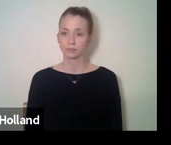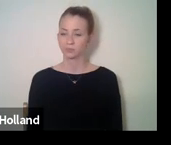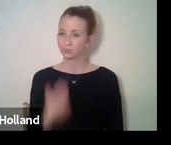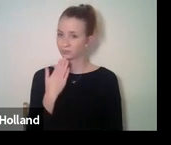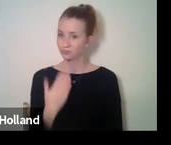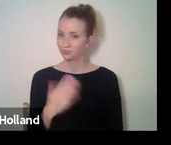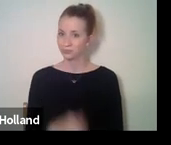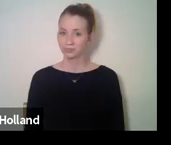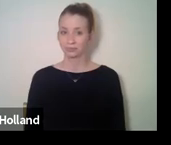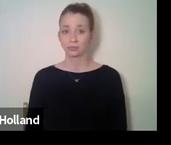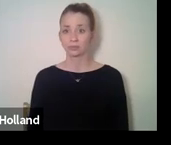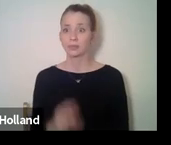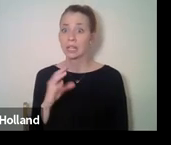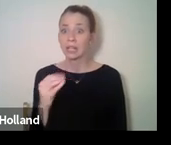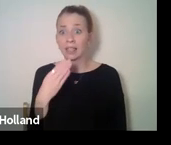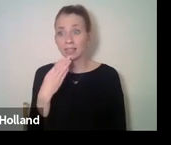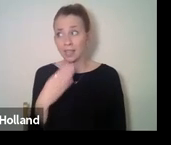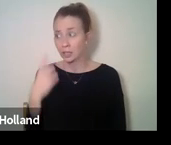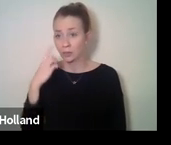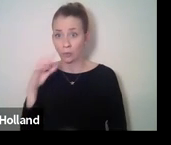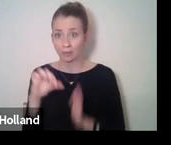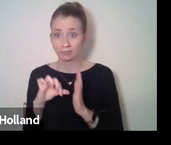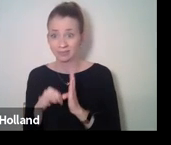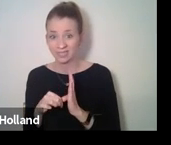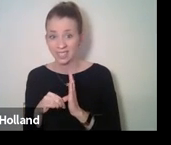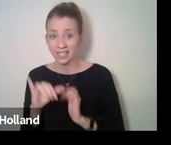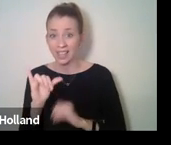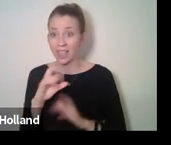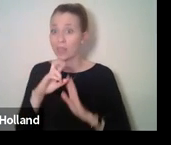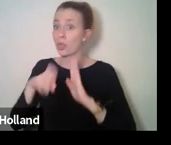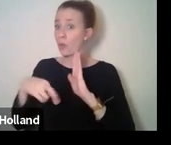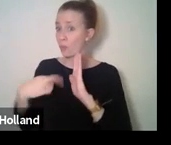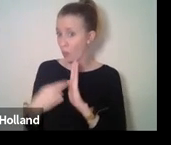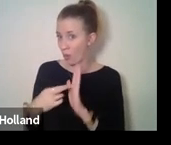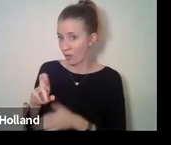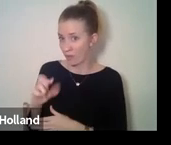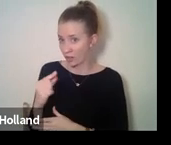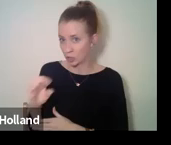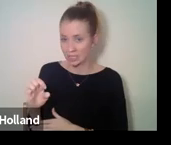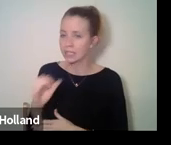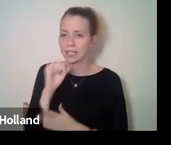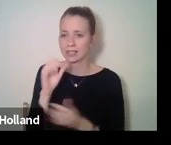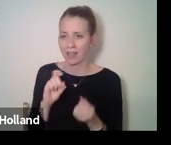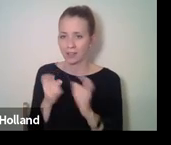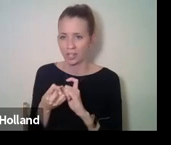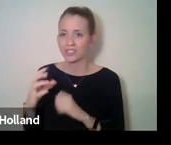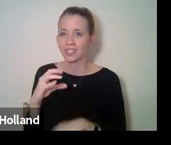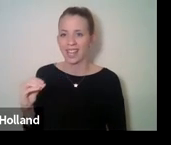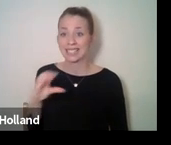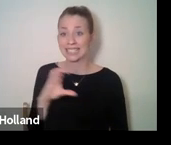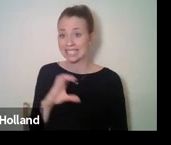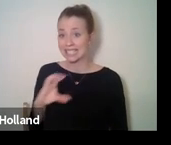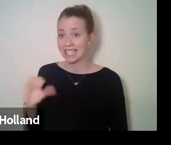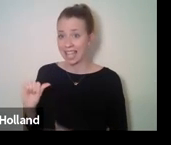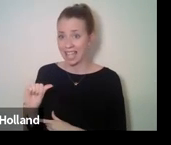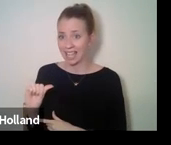Gracias. And thank you for pointing out that the role of RG&E is not changing and the CCA